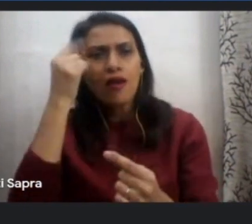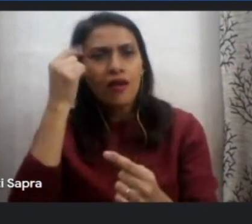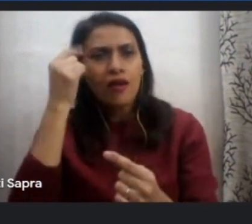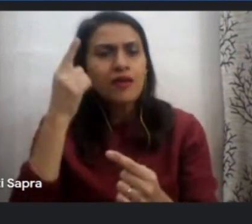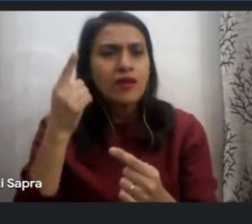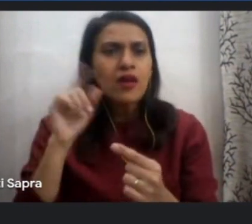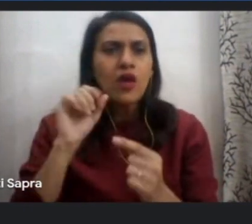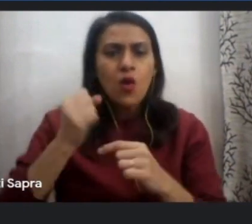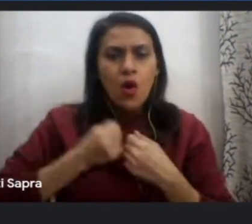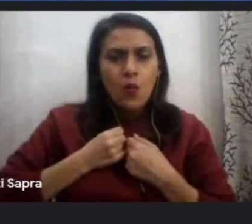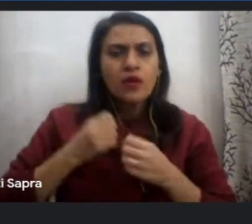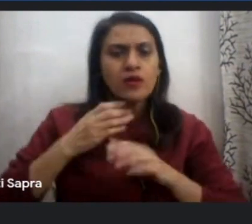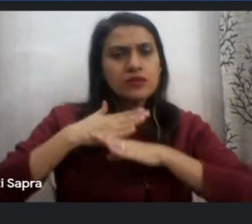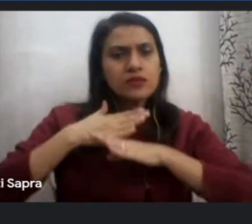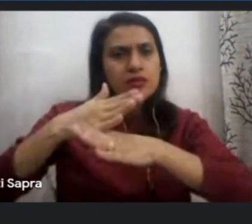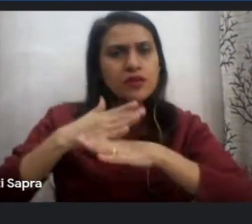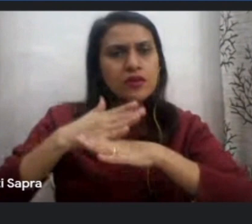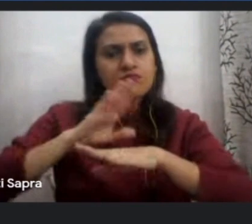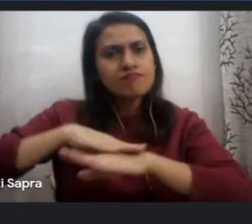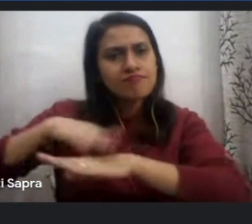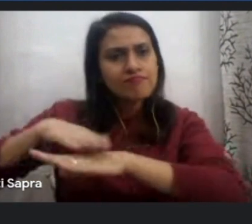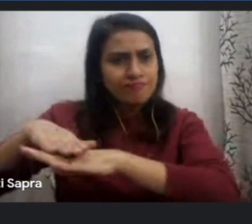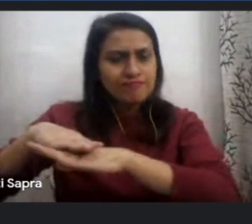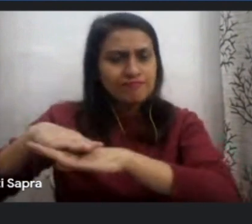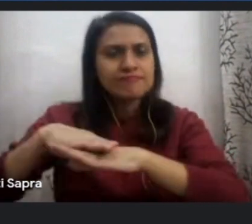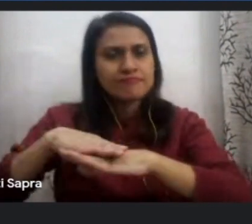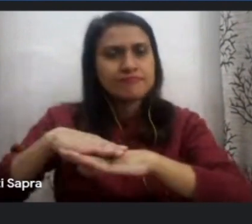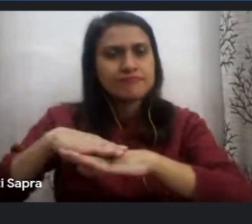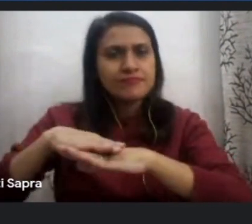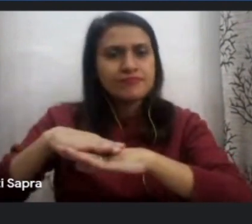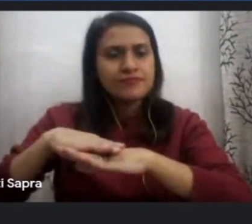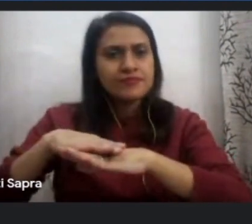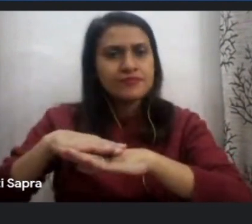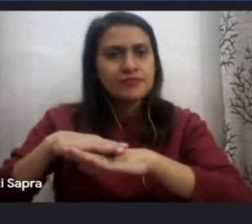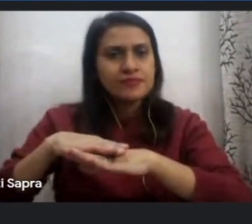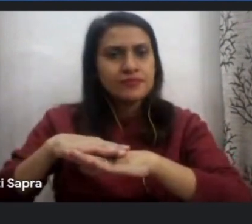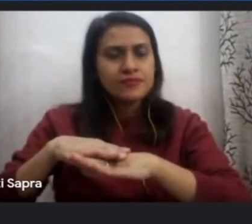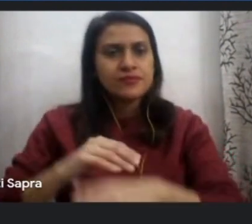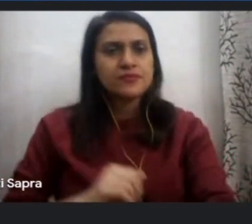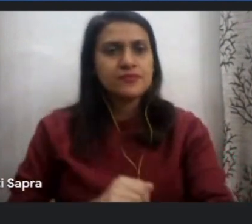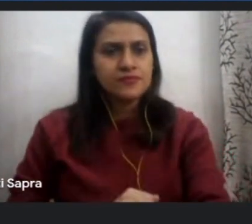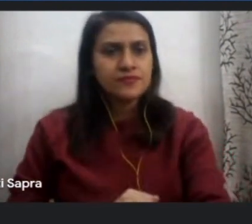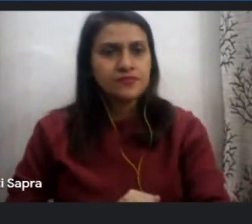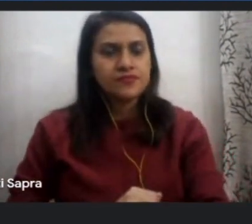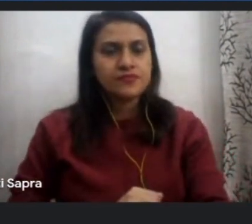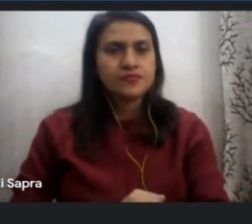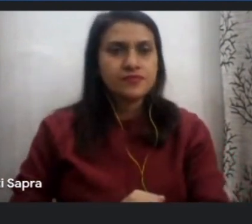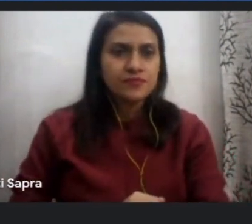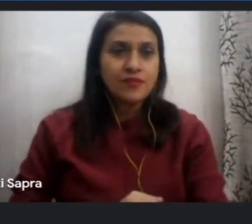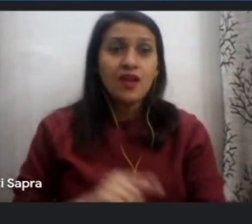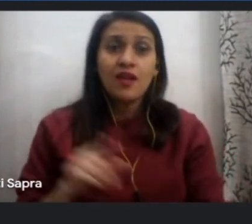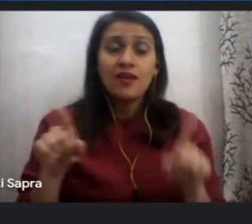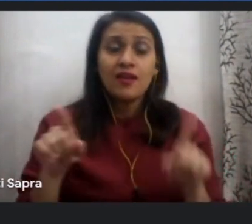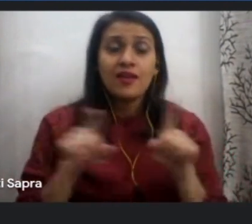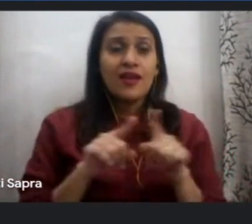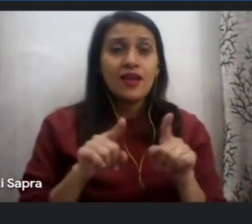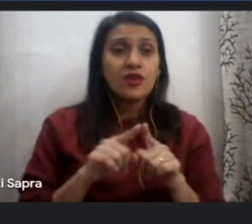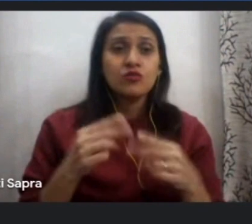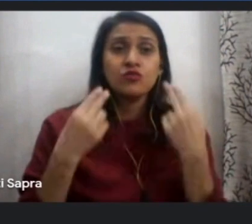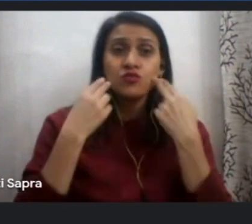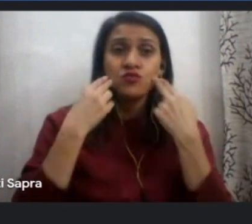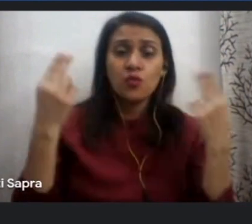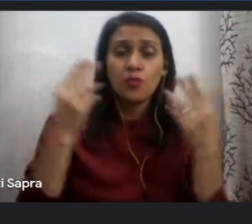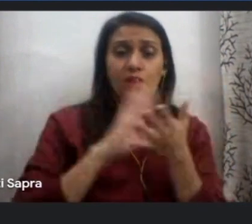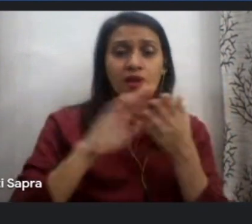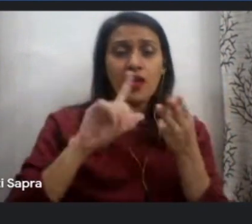our experiences that sort of go beyond the binaries of superhero or supercrip